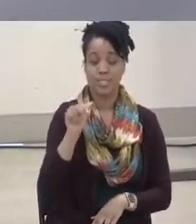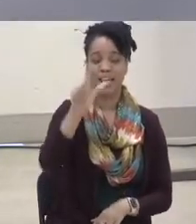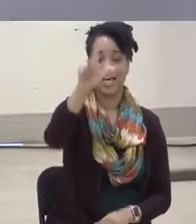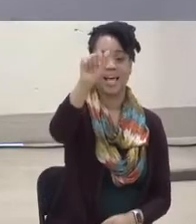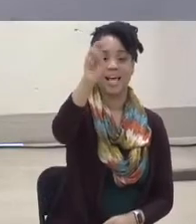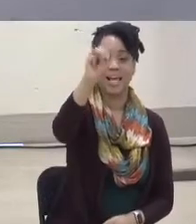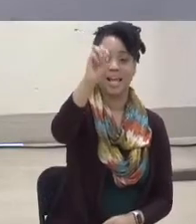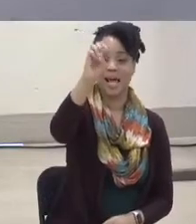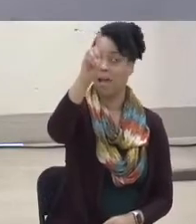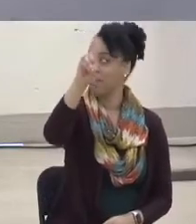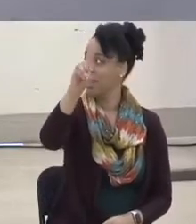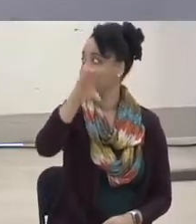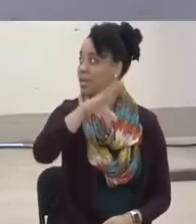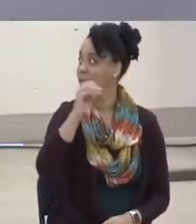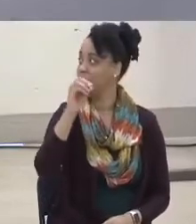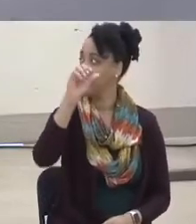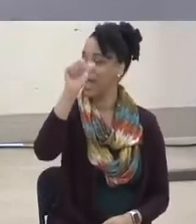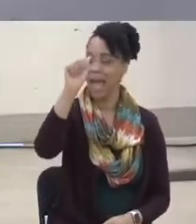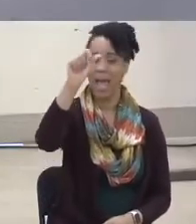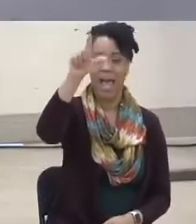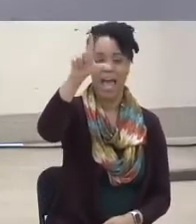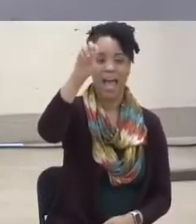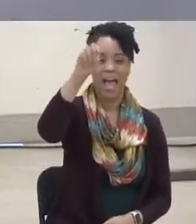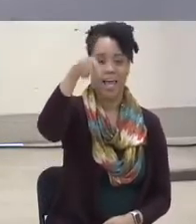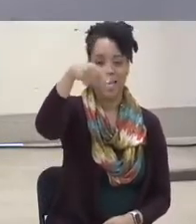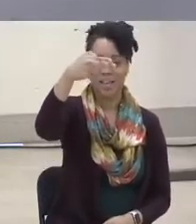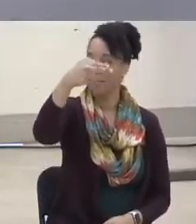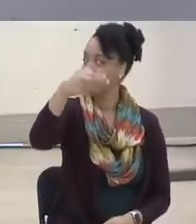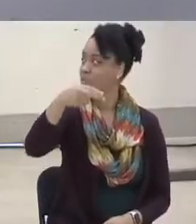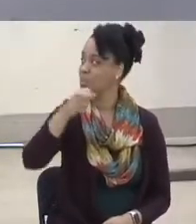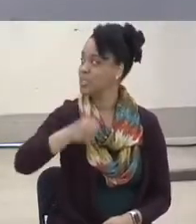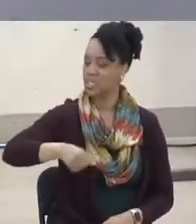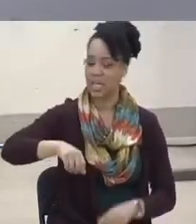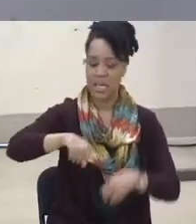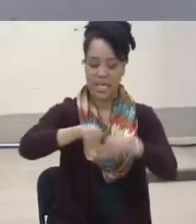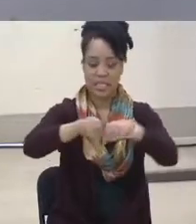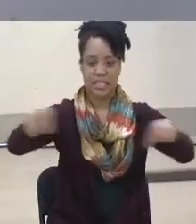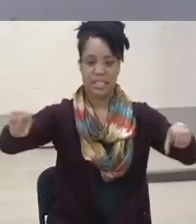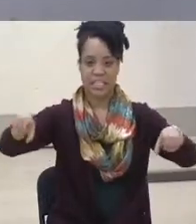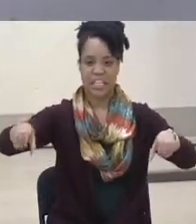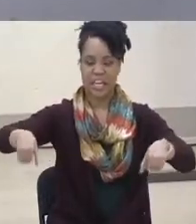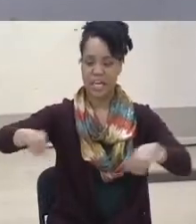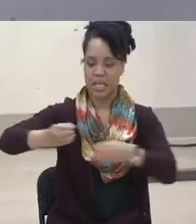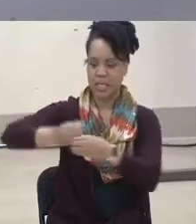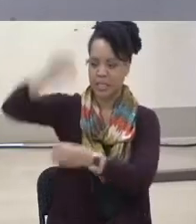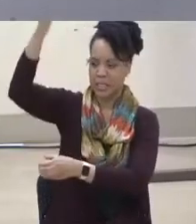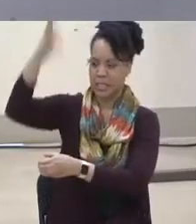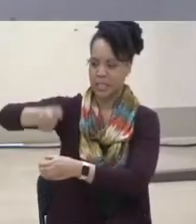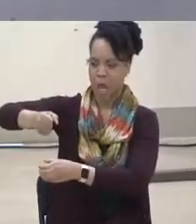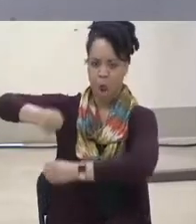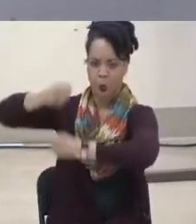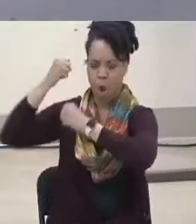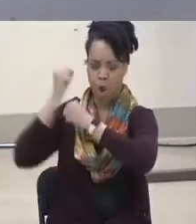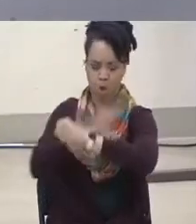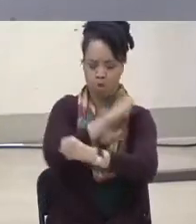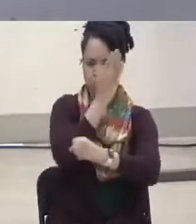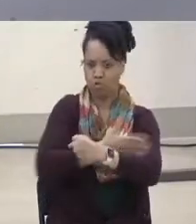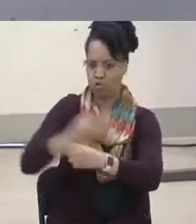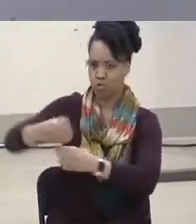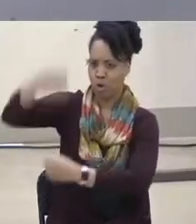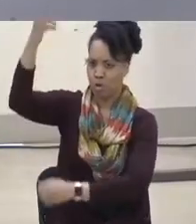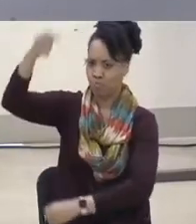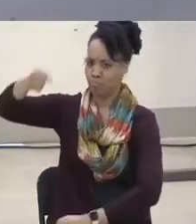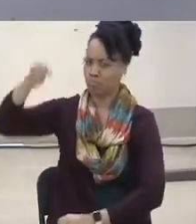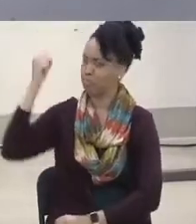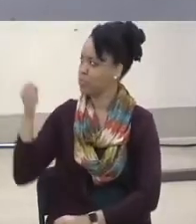his hand, Cuando Dios te dice que no, es como si tuviera un callado en la mano, a stick that's strong. un callado fuerte. You